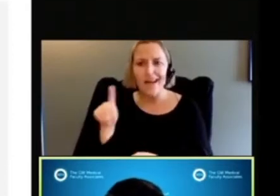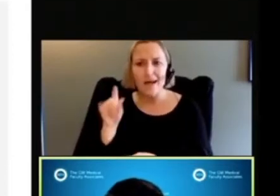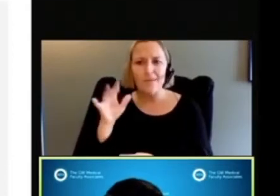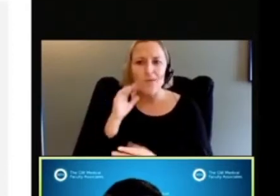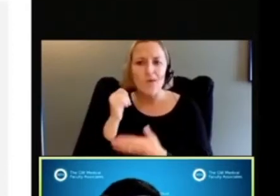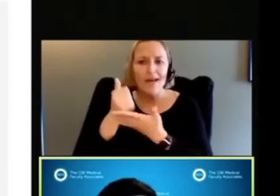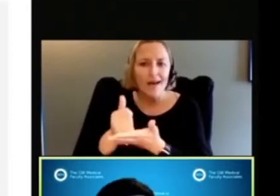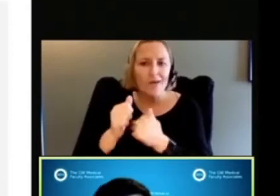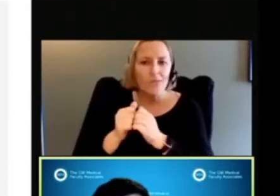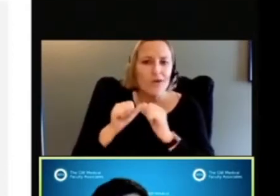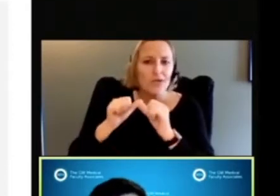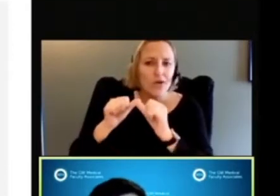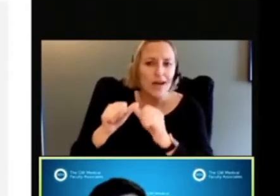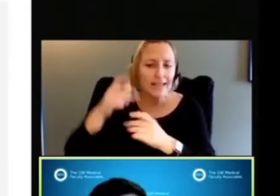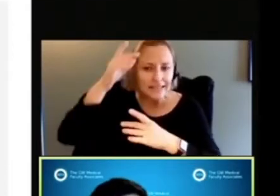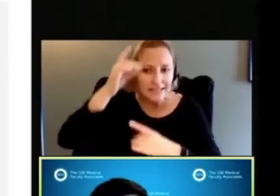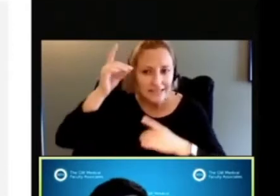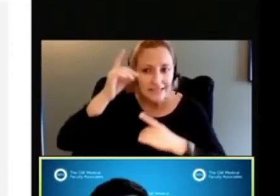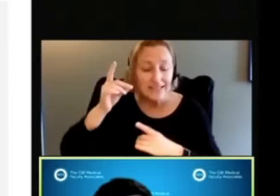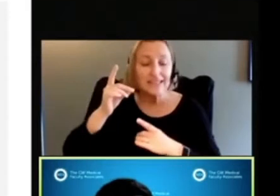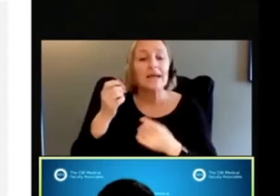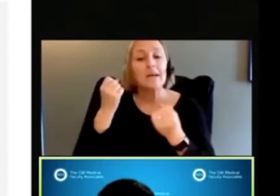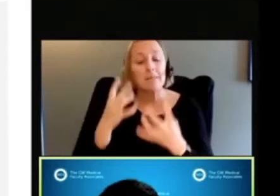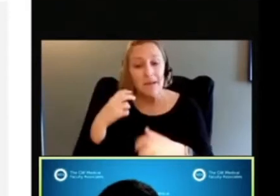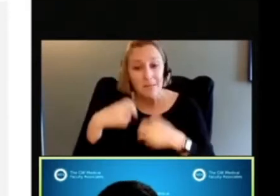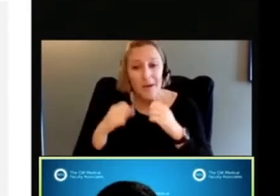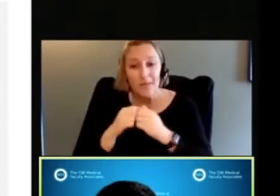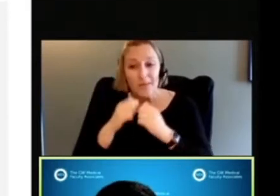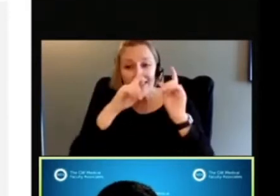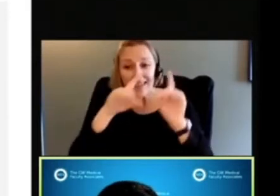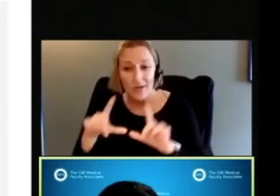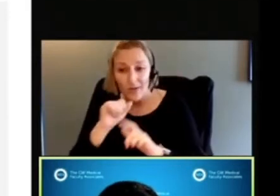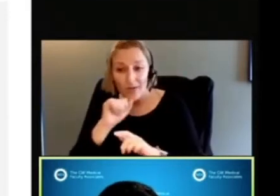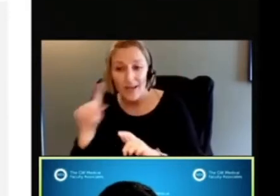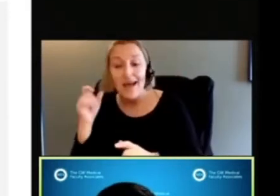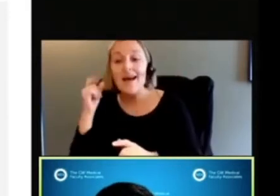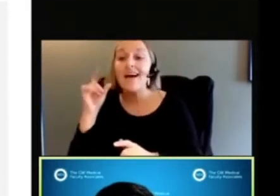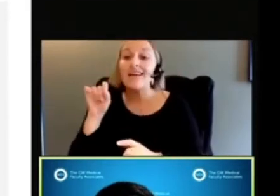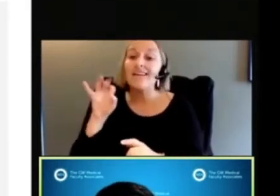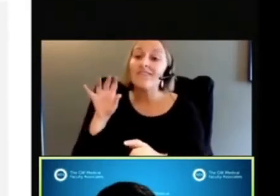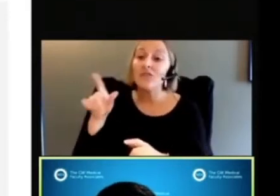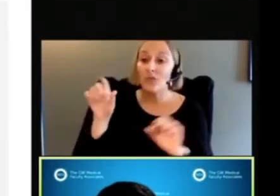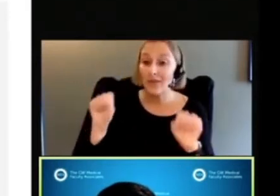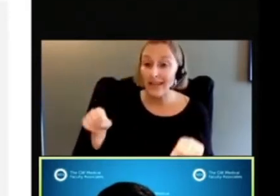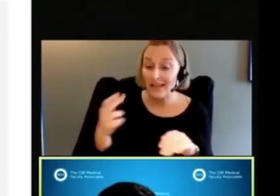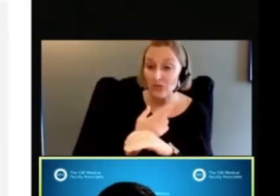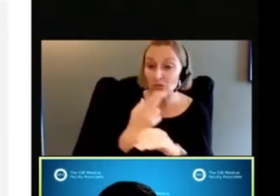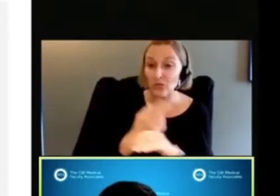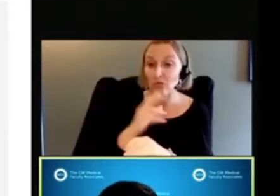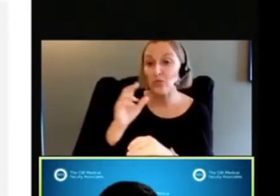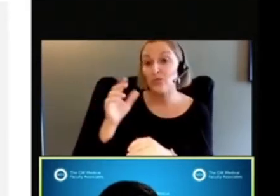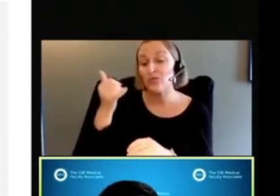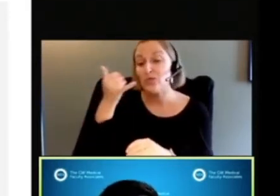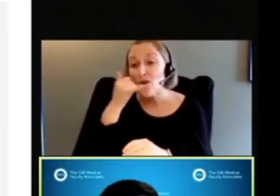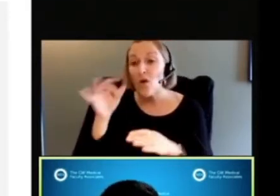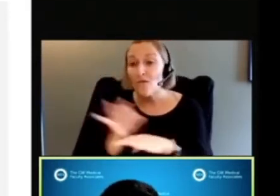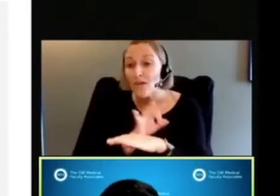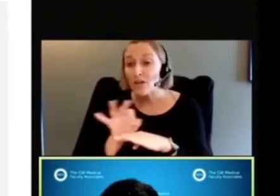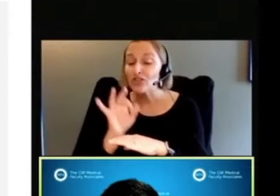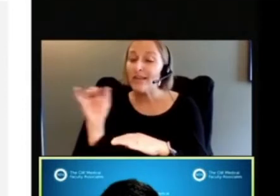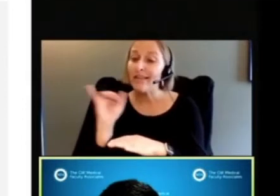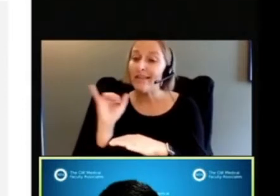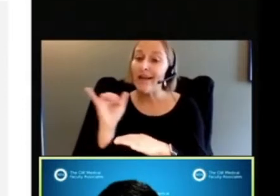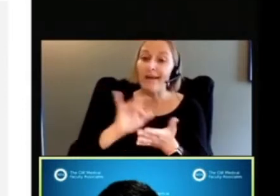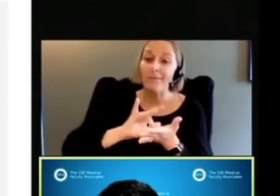to downloading an app, but if you can use innate phone functions like a medication alarm, I think people have a lot less privacy